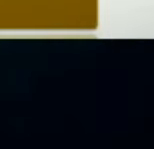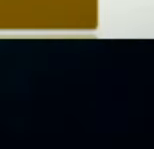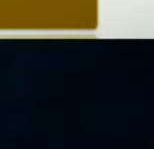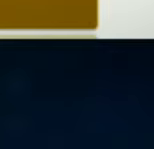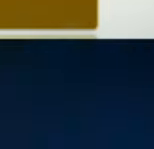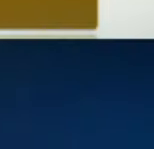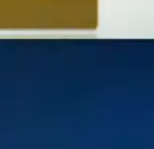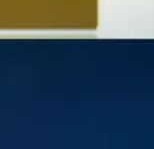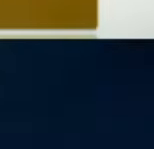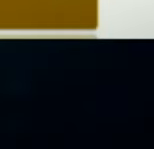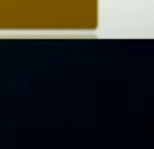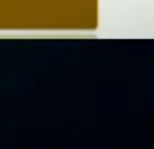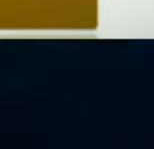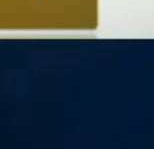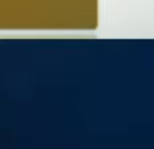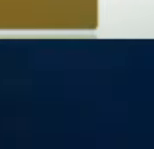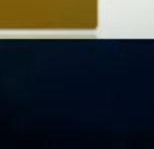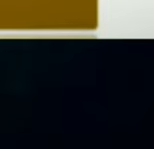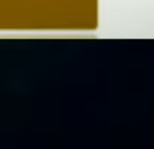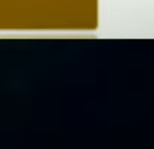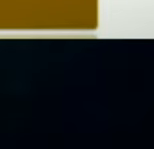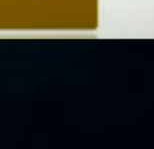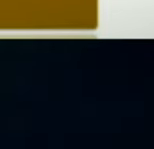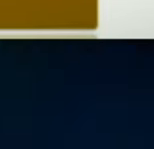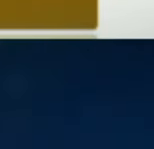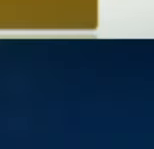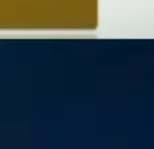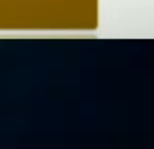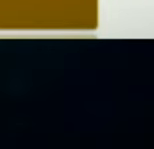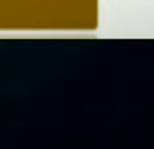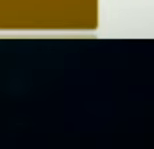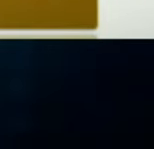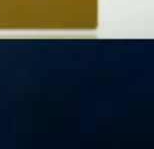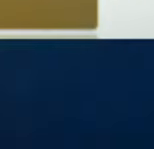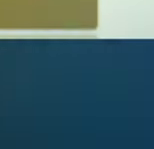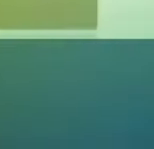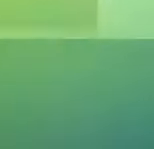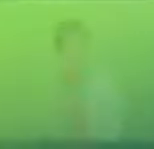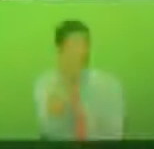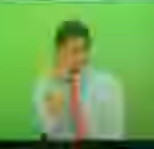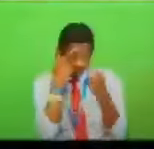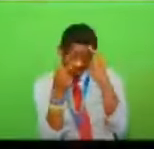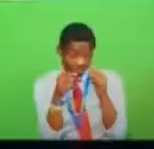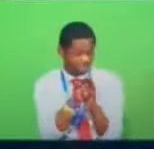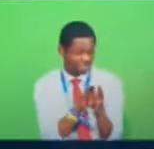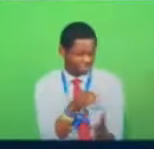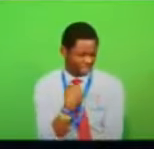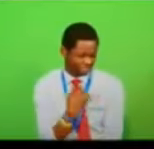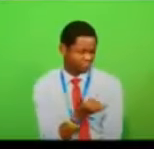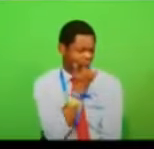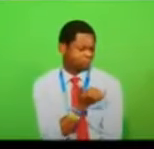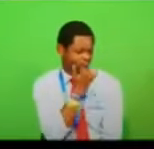says, I don't believe the Bible. Why? Because the Bible has a lot of errors,